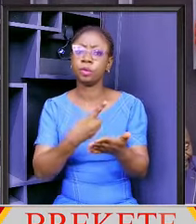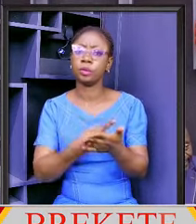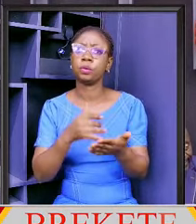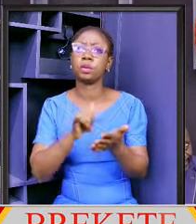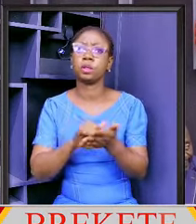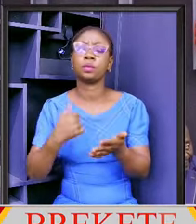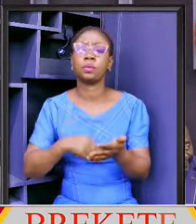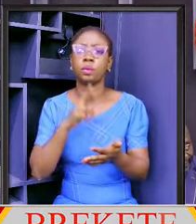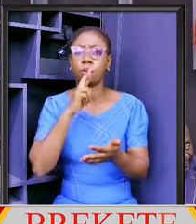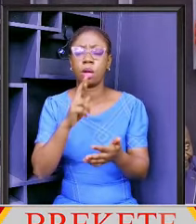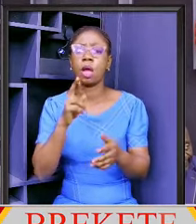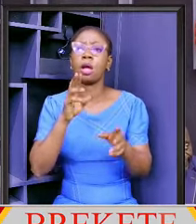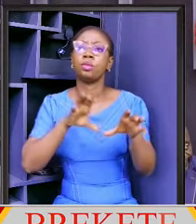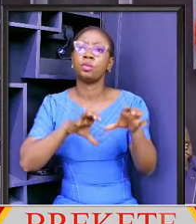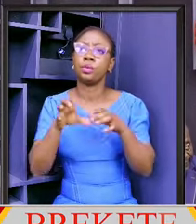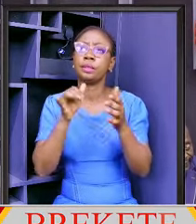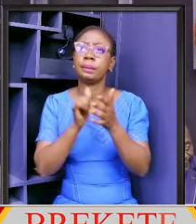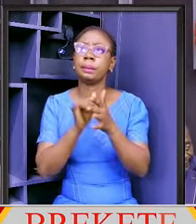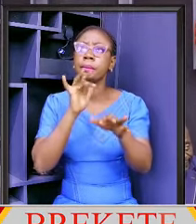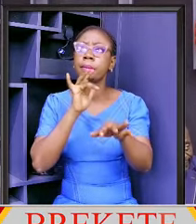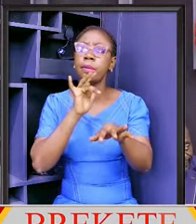concern